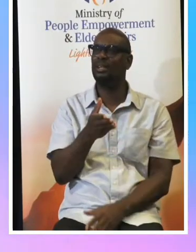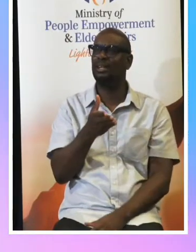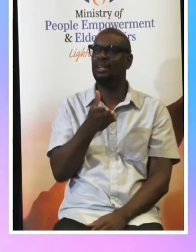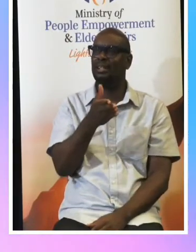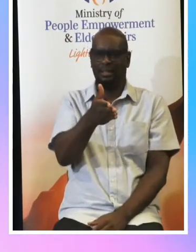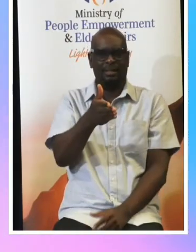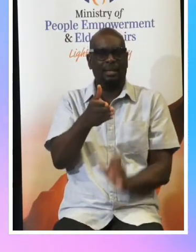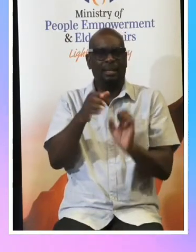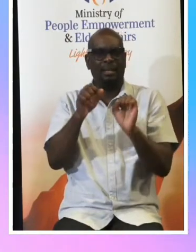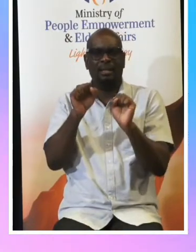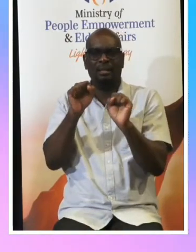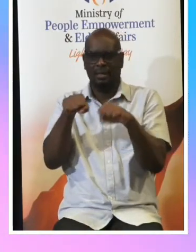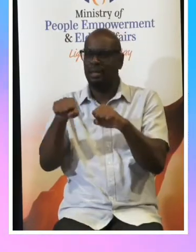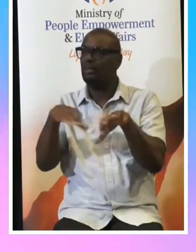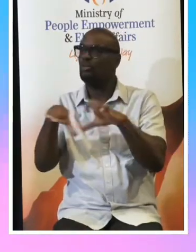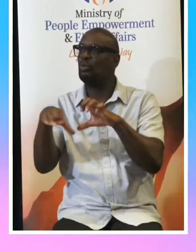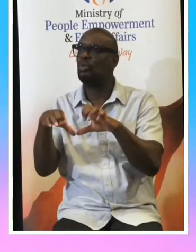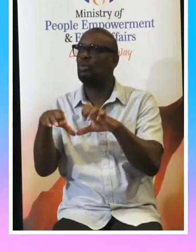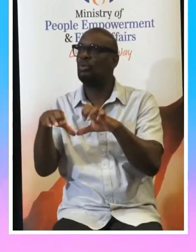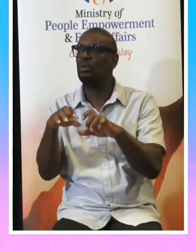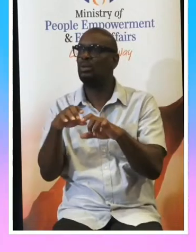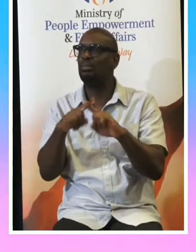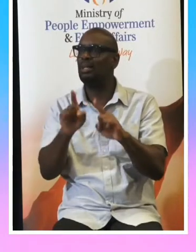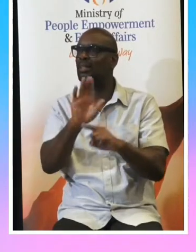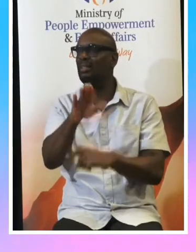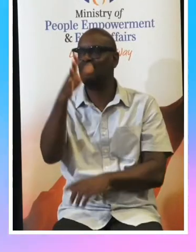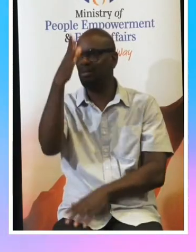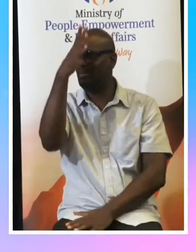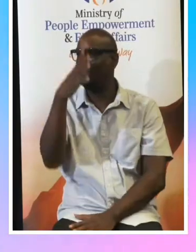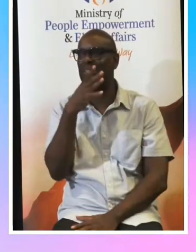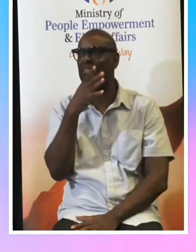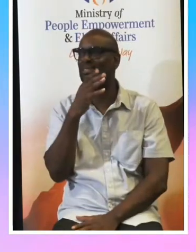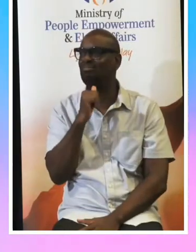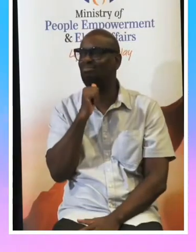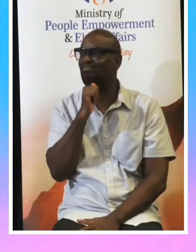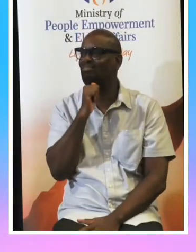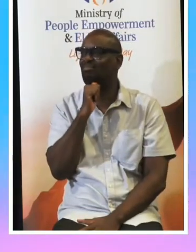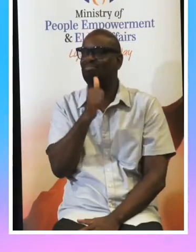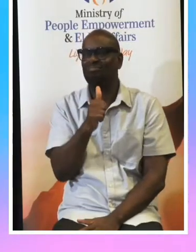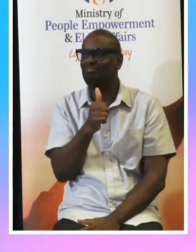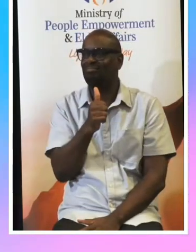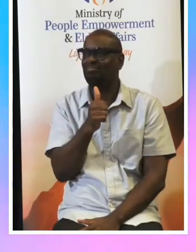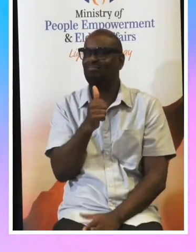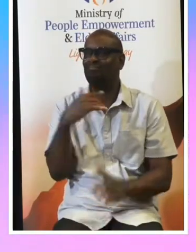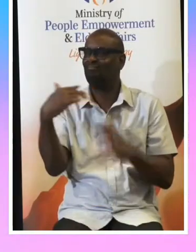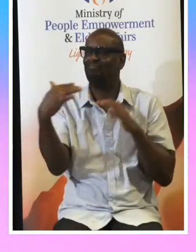relentless parents who had the wherewithal to navigate systems.